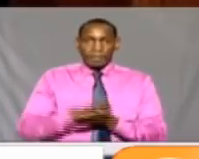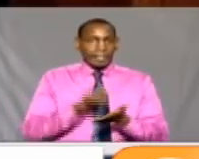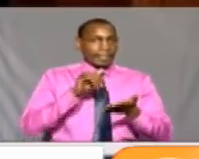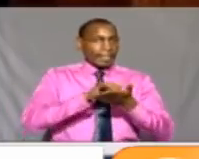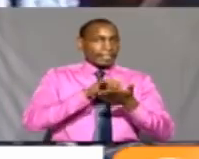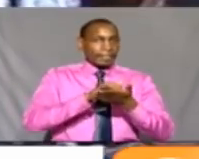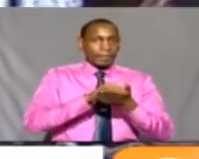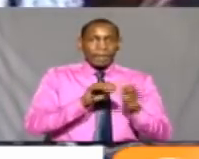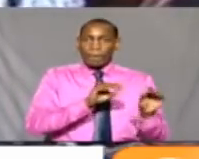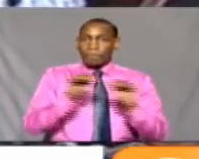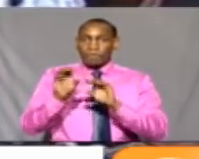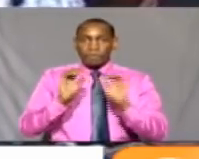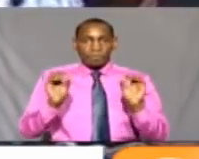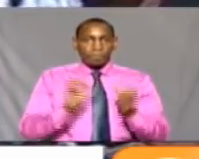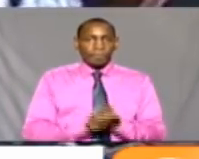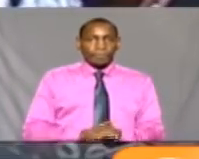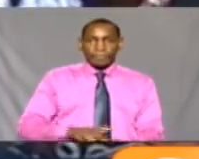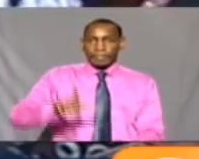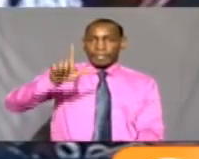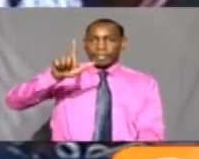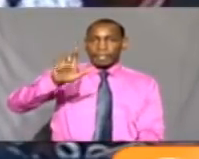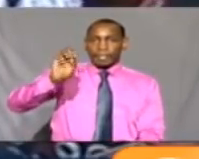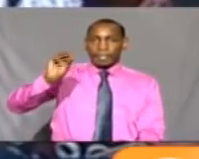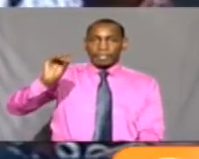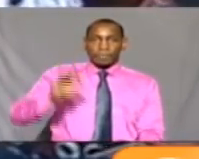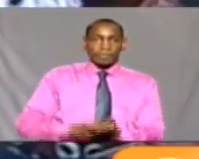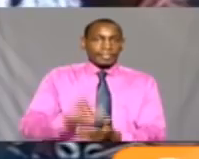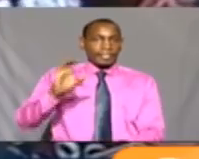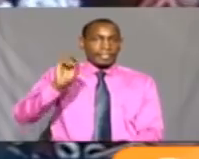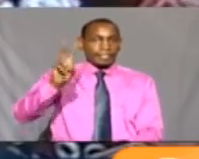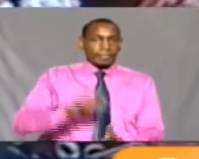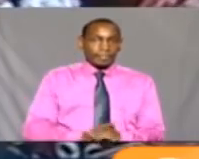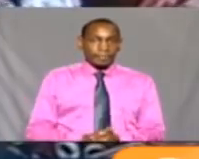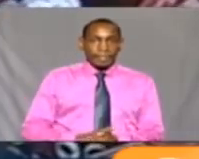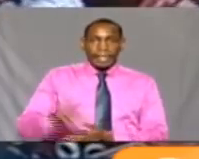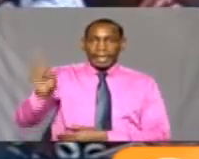did not move? Stephen Leto, Citizen TV, Nairobi.